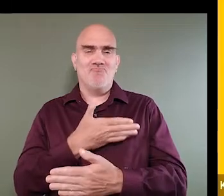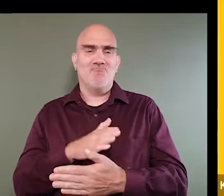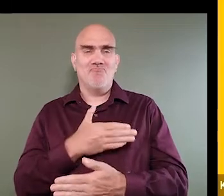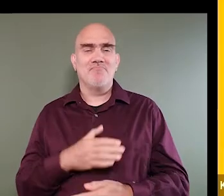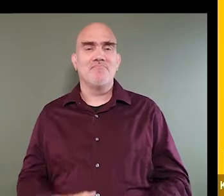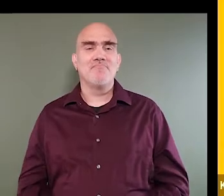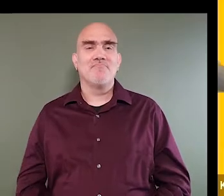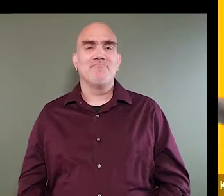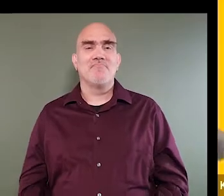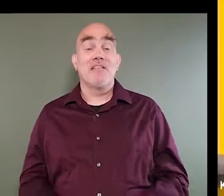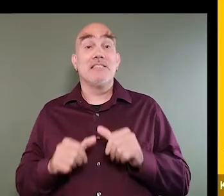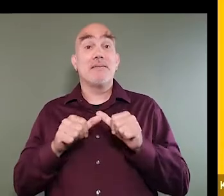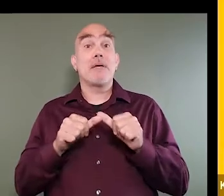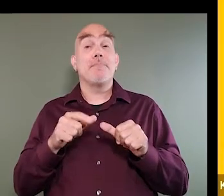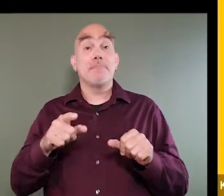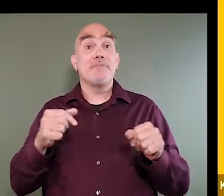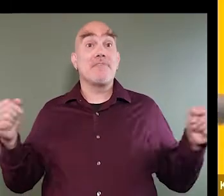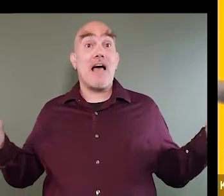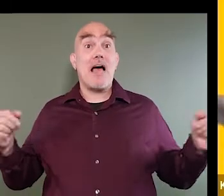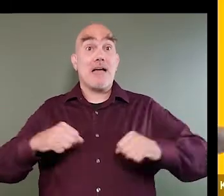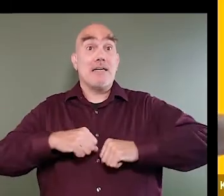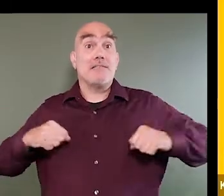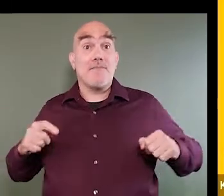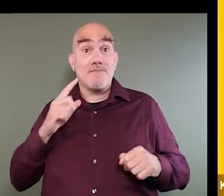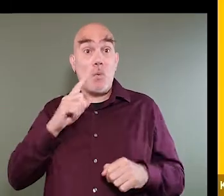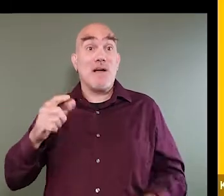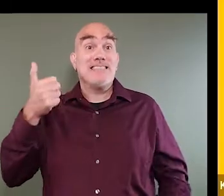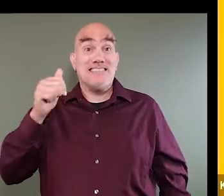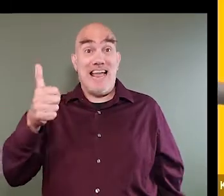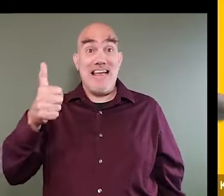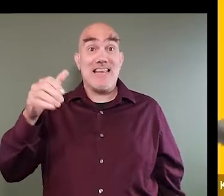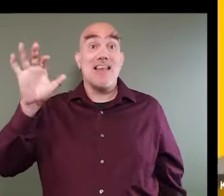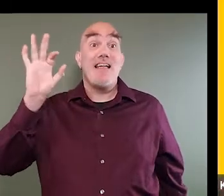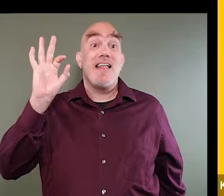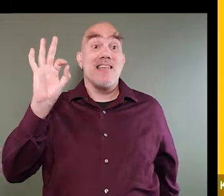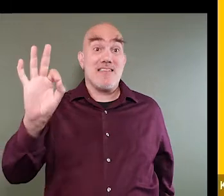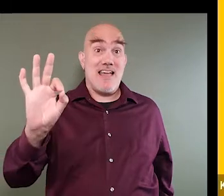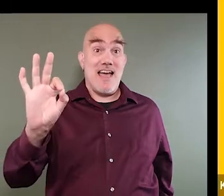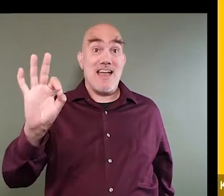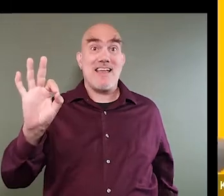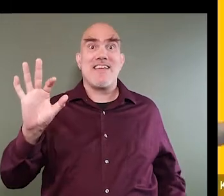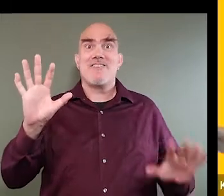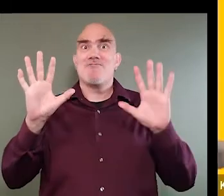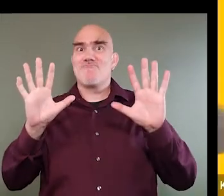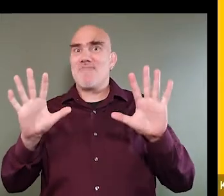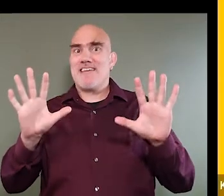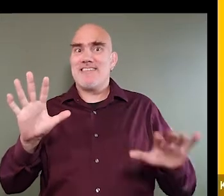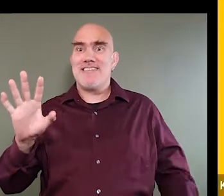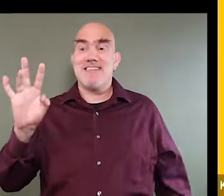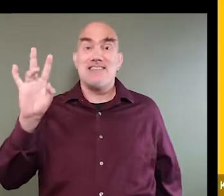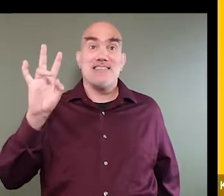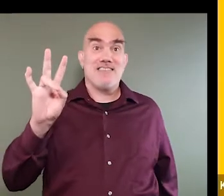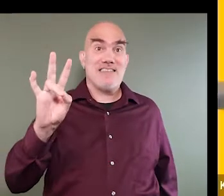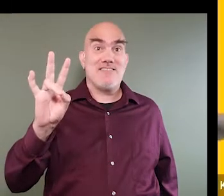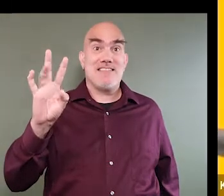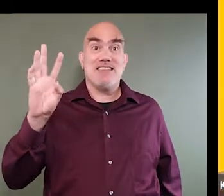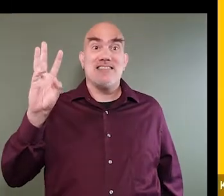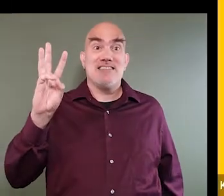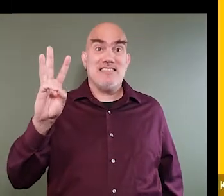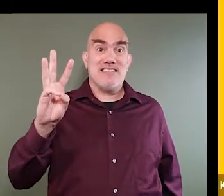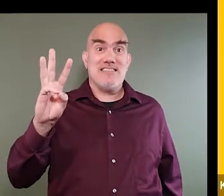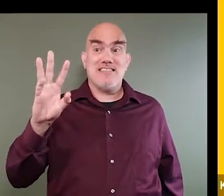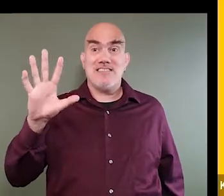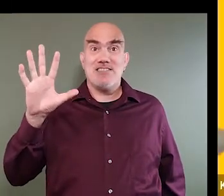Let's keep it up these flies. 4, 10, 9, 8, 7, 6,